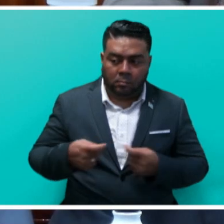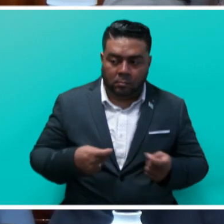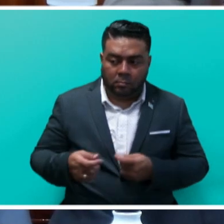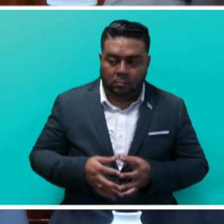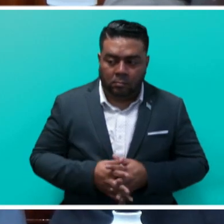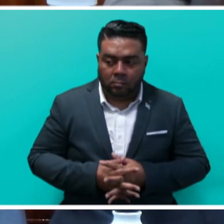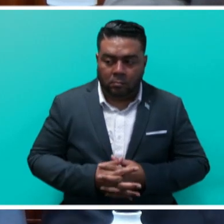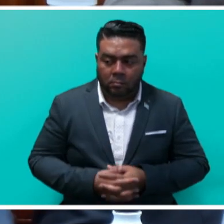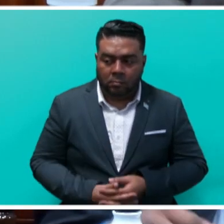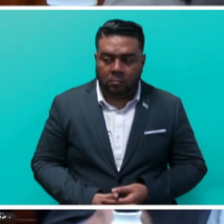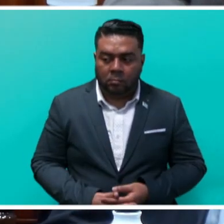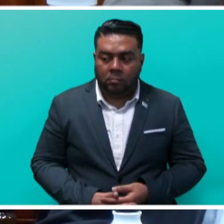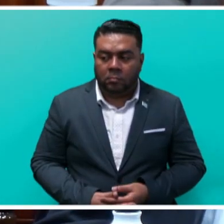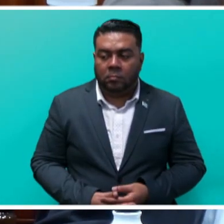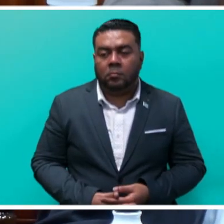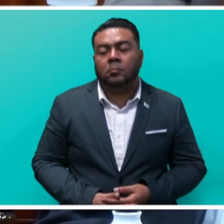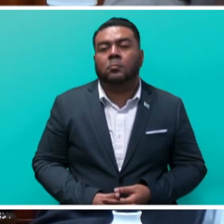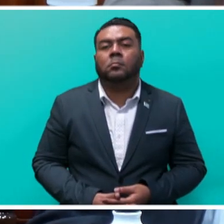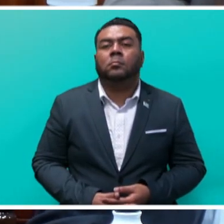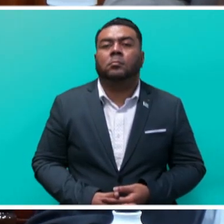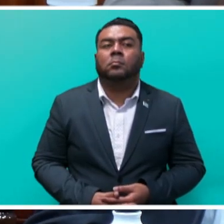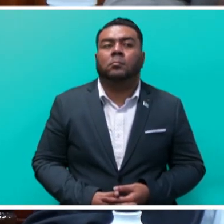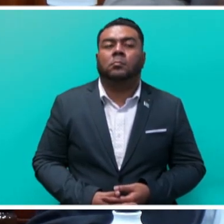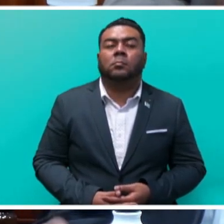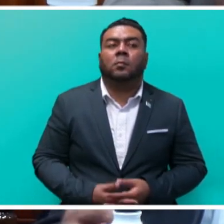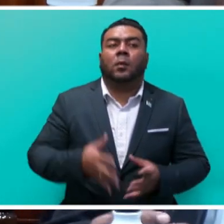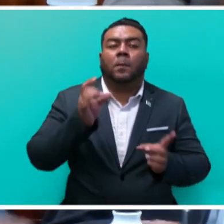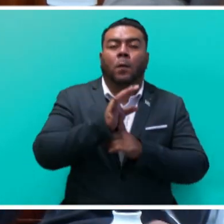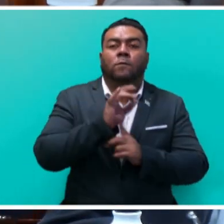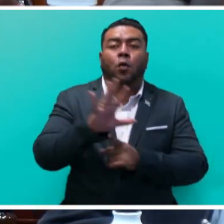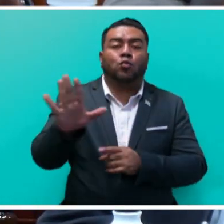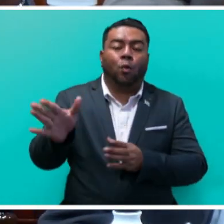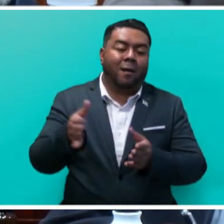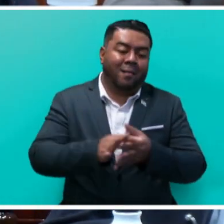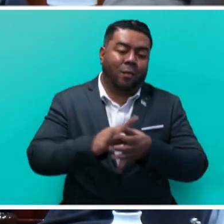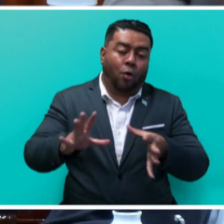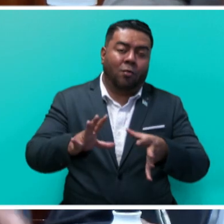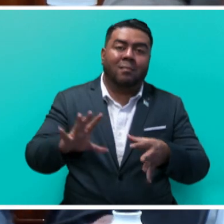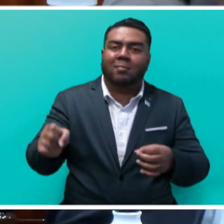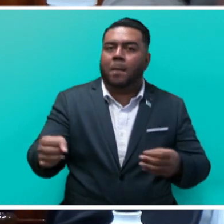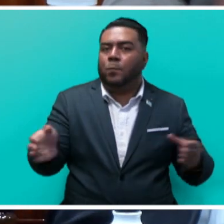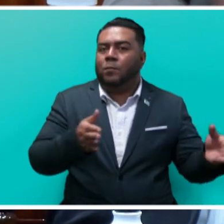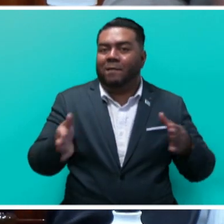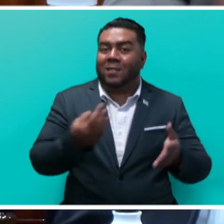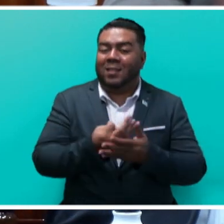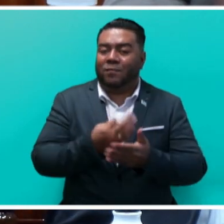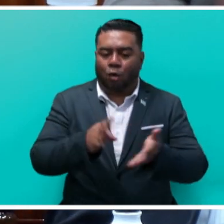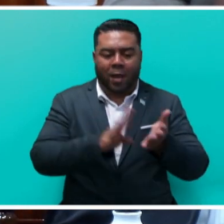secured transaction reform, essentially to unlock the movable financing for